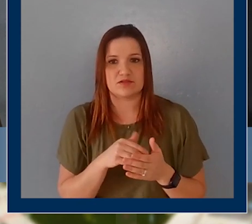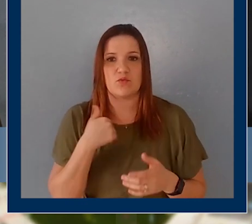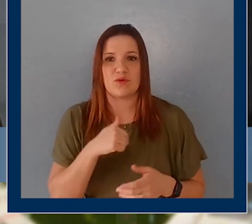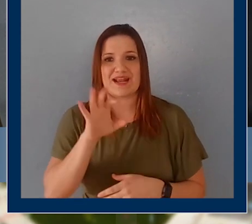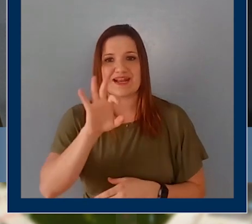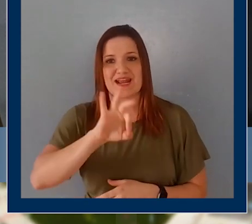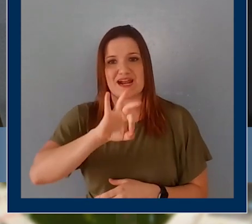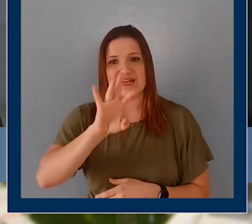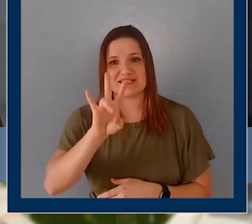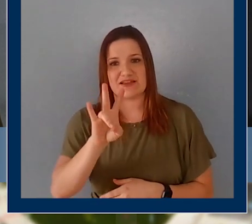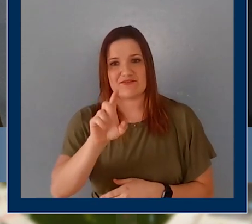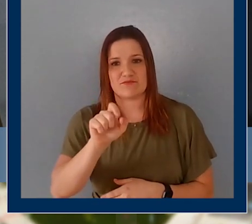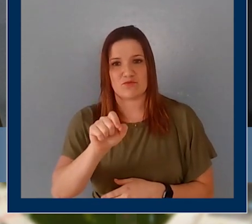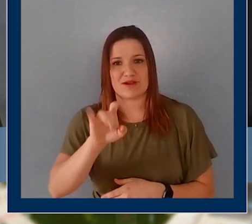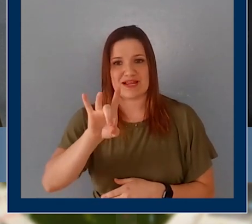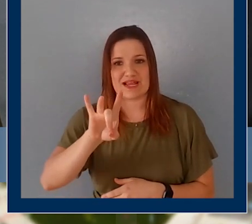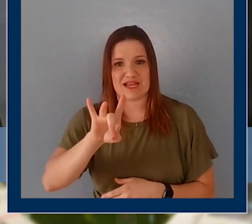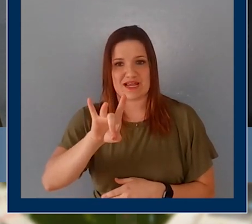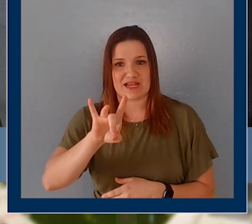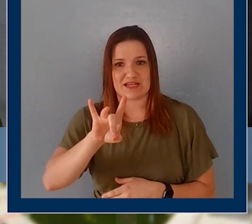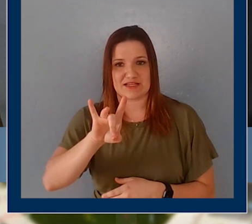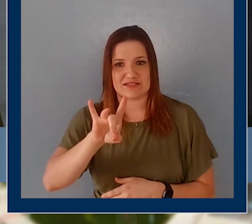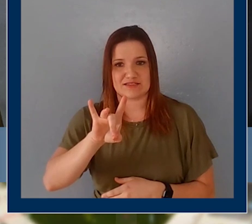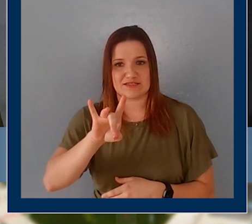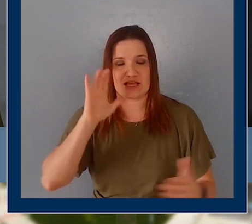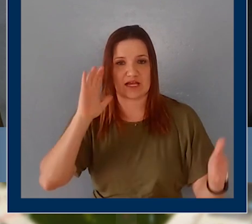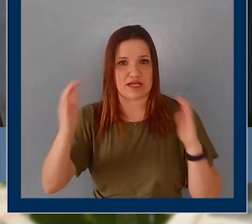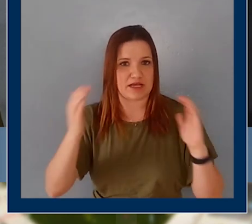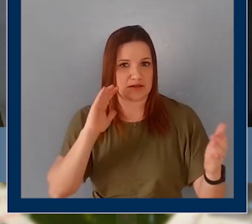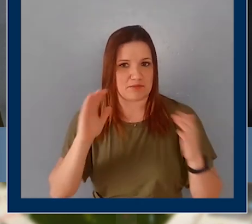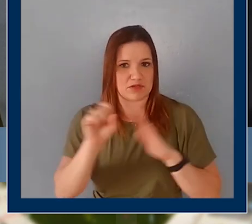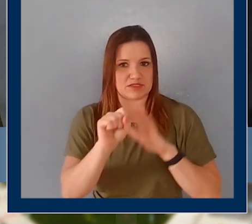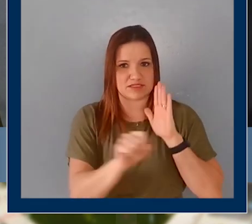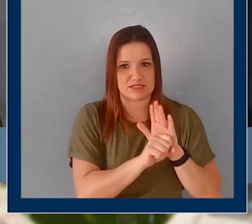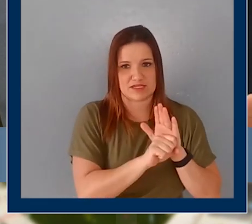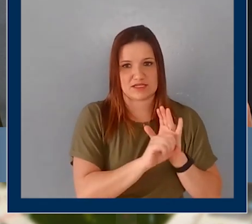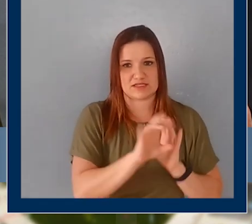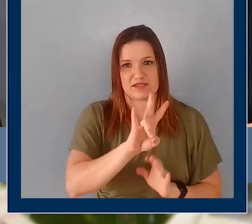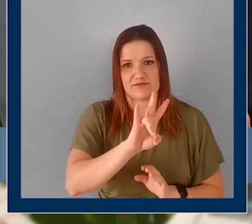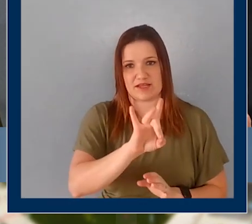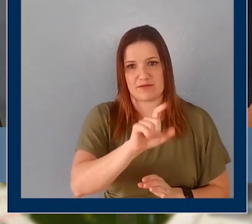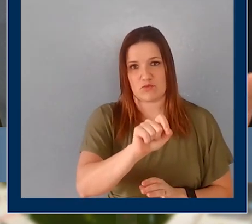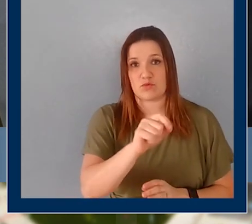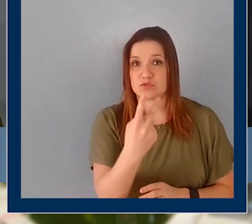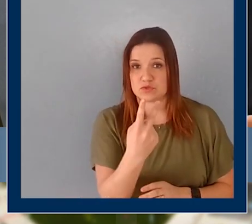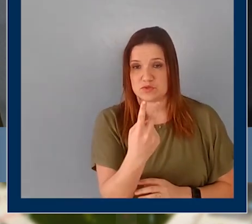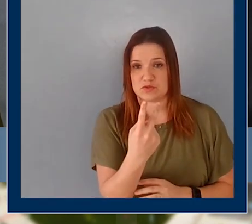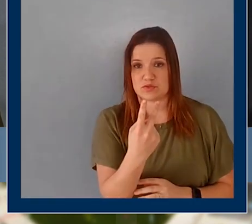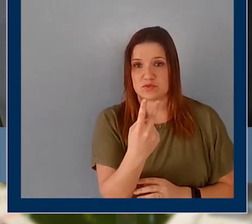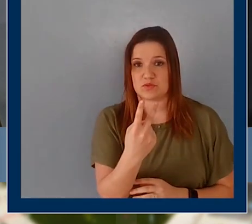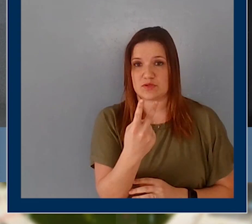the deaths in Tulare County are male and 54% are female. So the percentages are